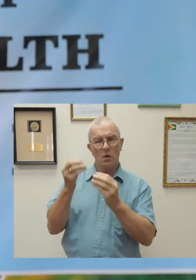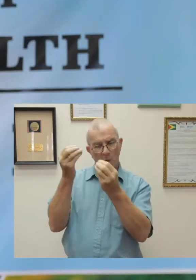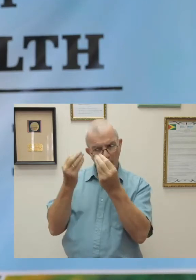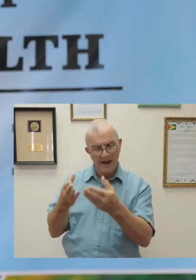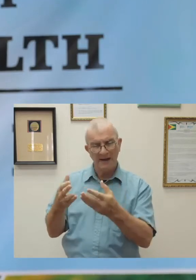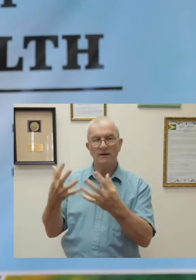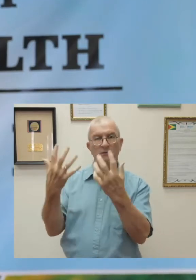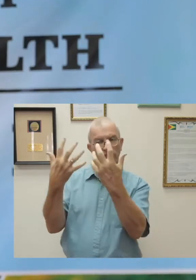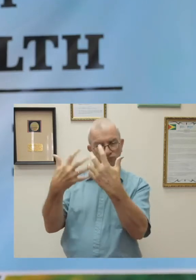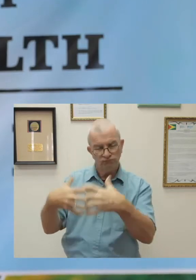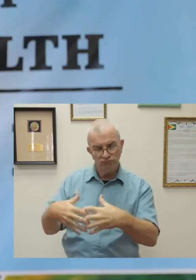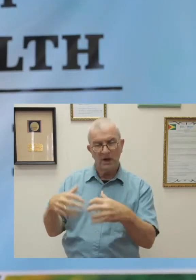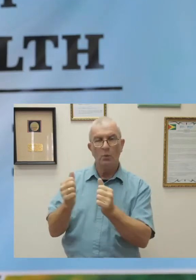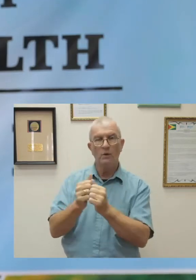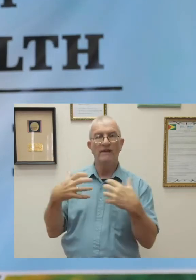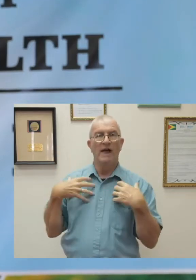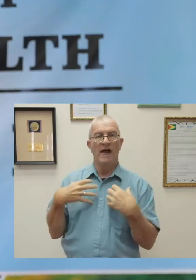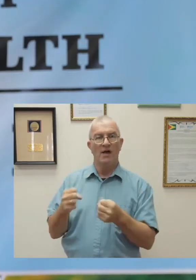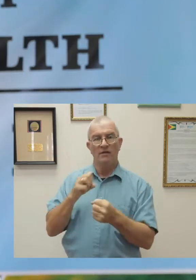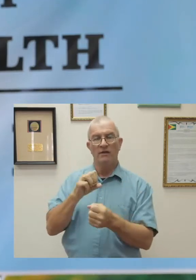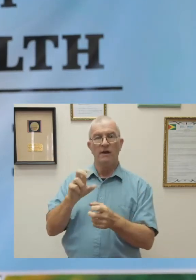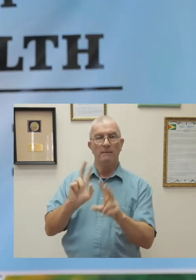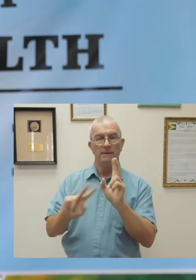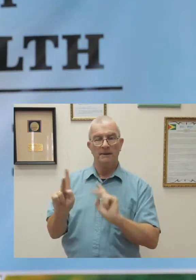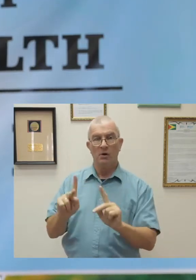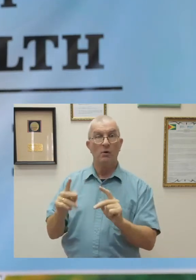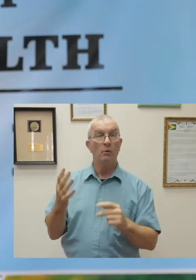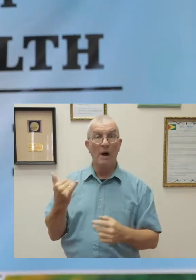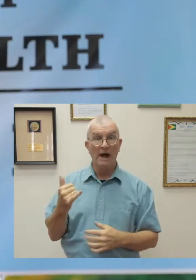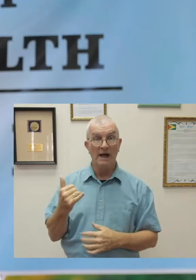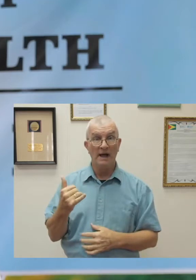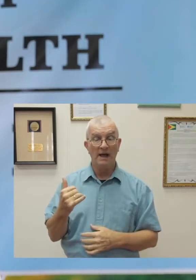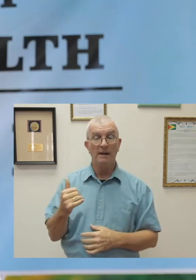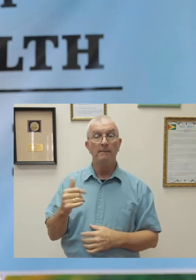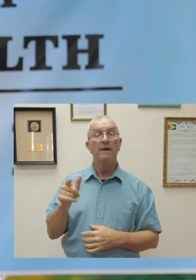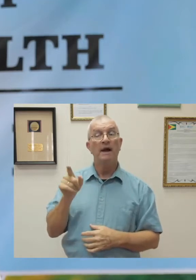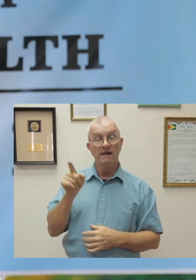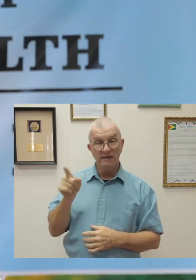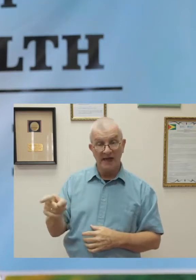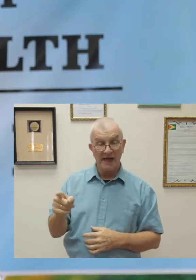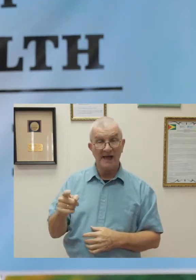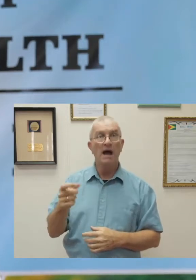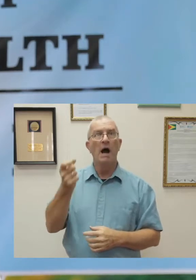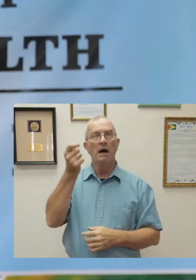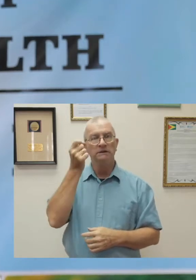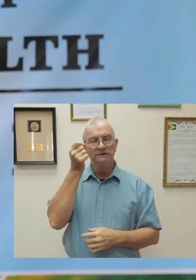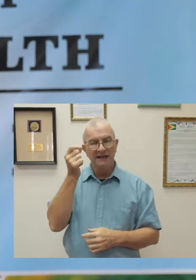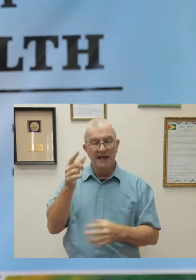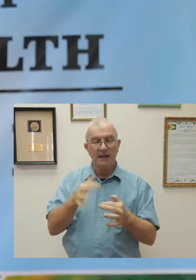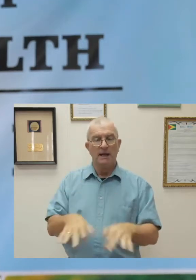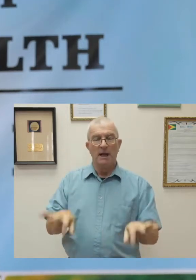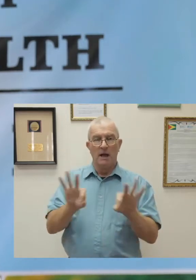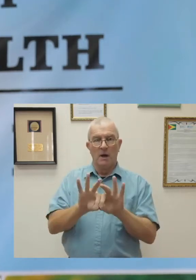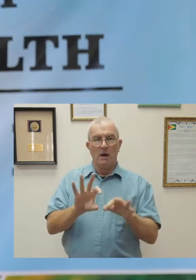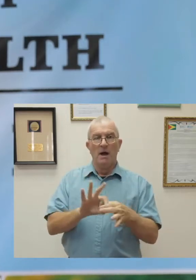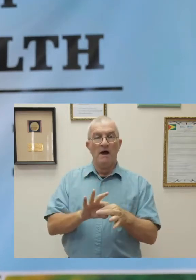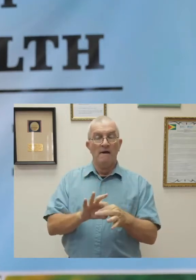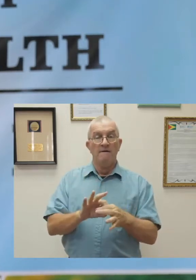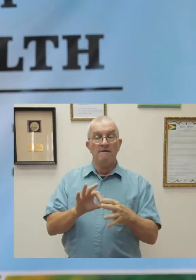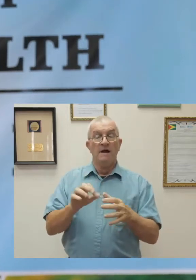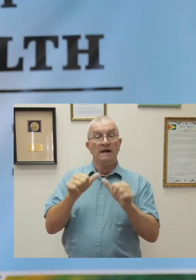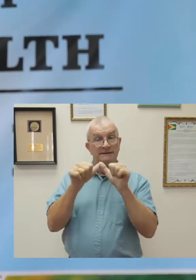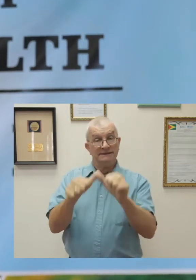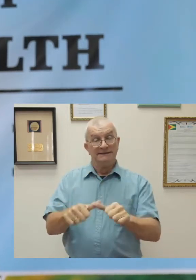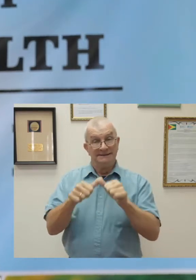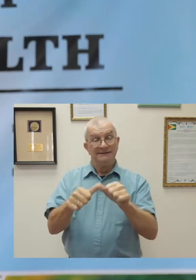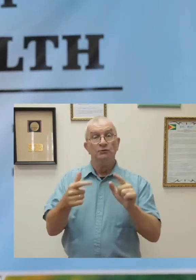been cooperating with health authorities. Why? Because they recognize the importance of